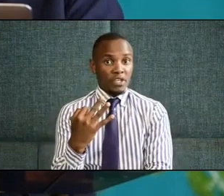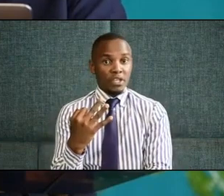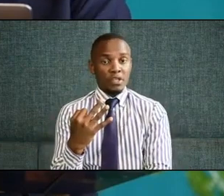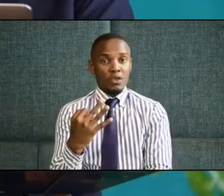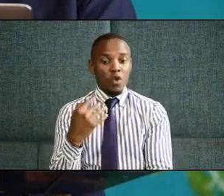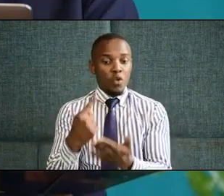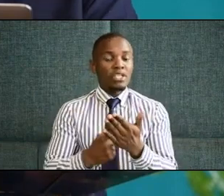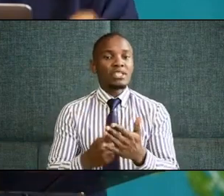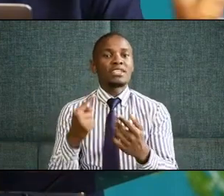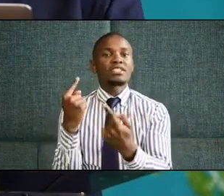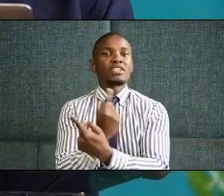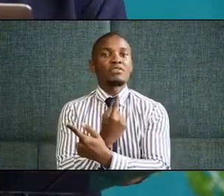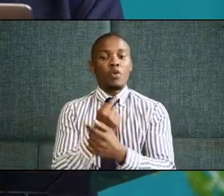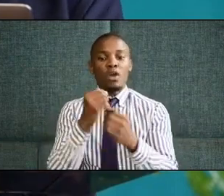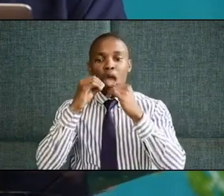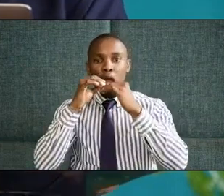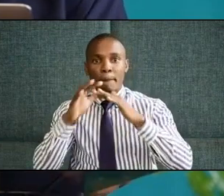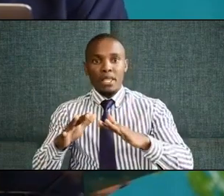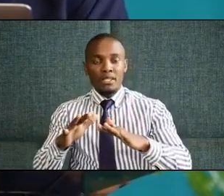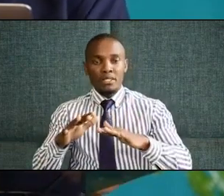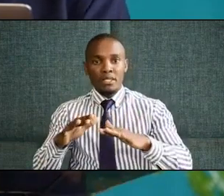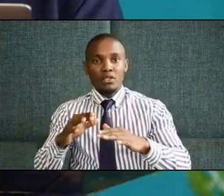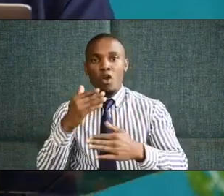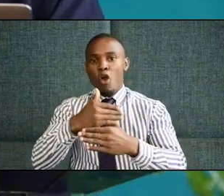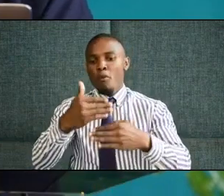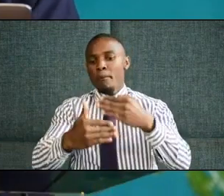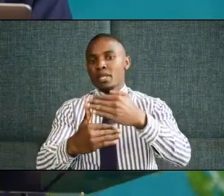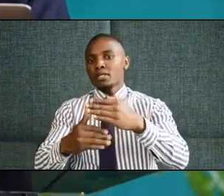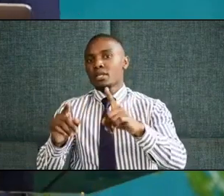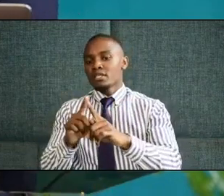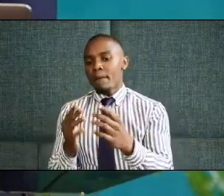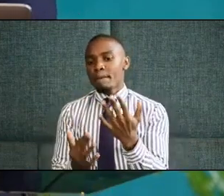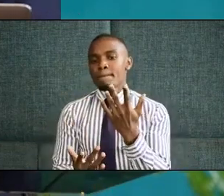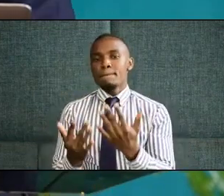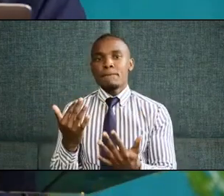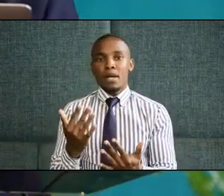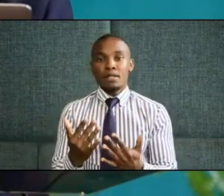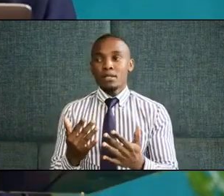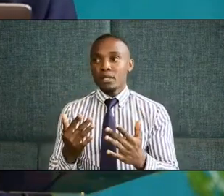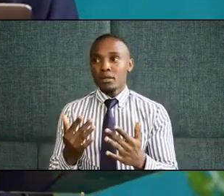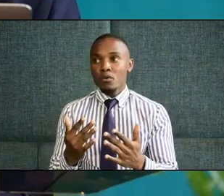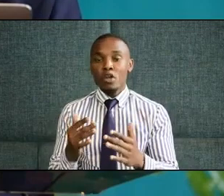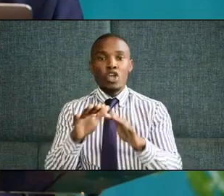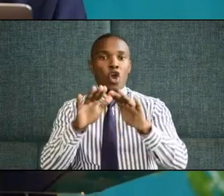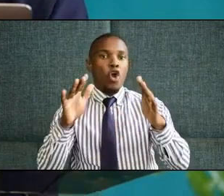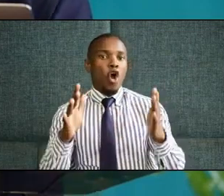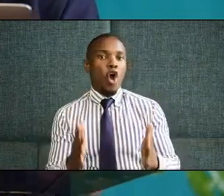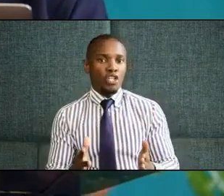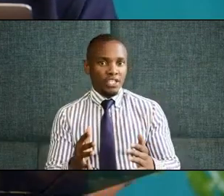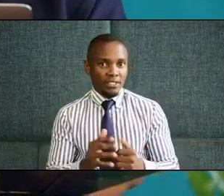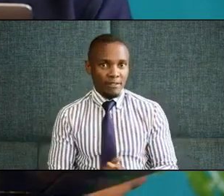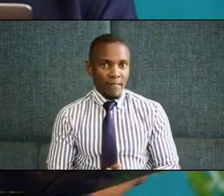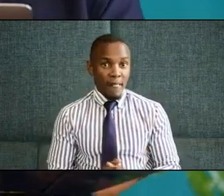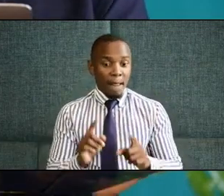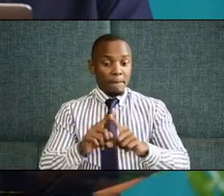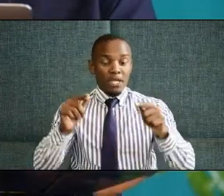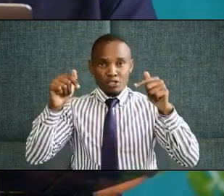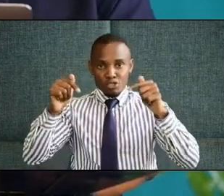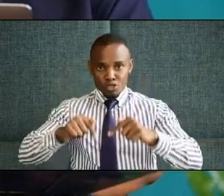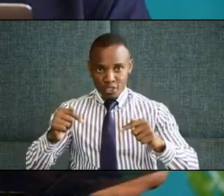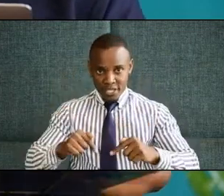and blessings to building, burning, and basking altars. But for this